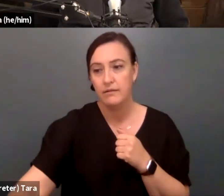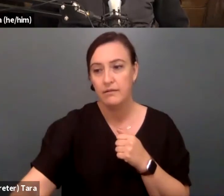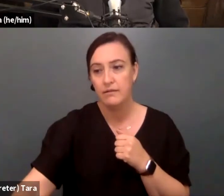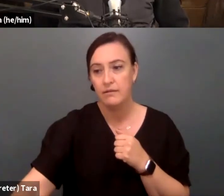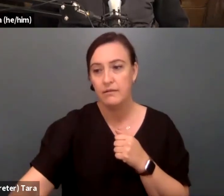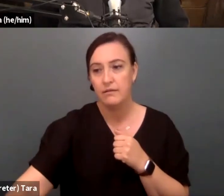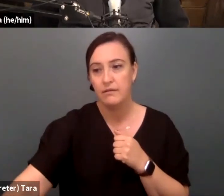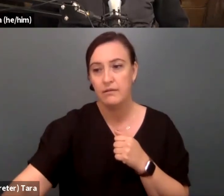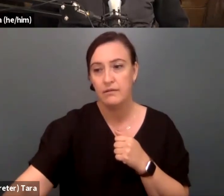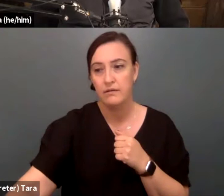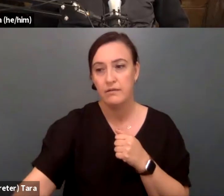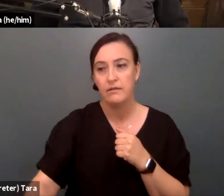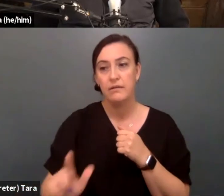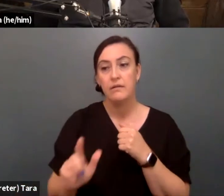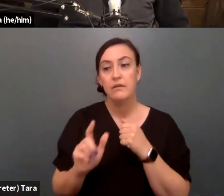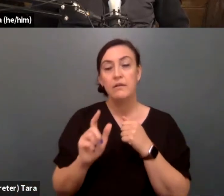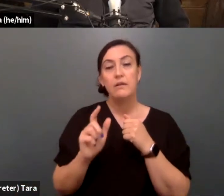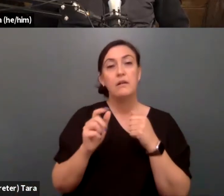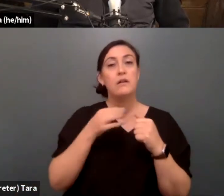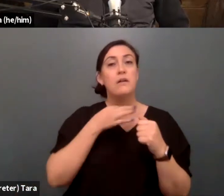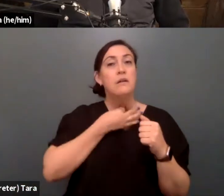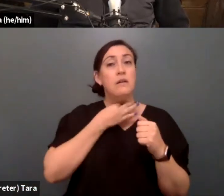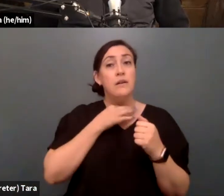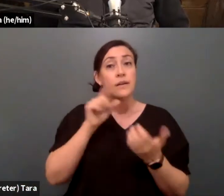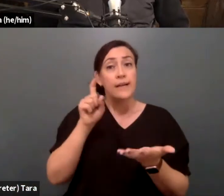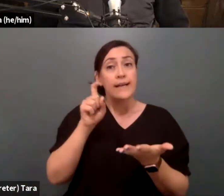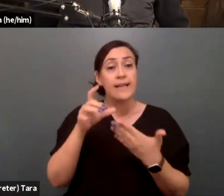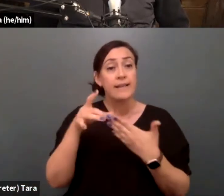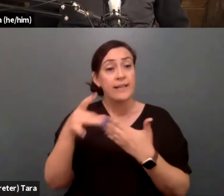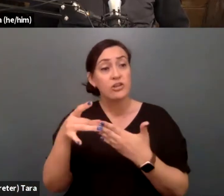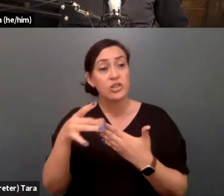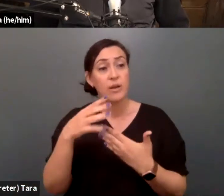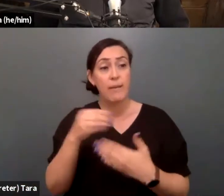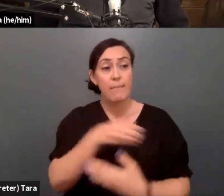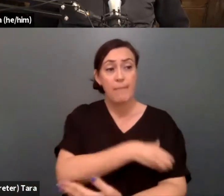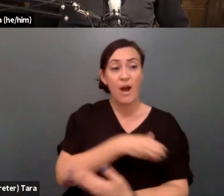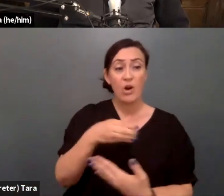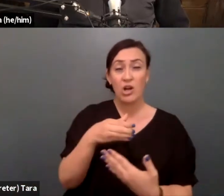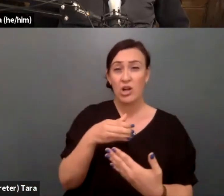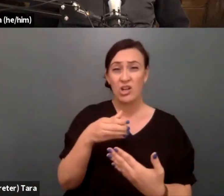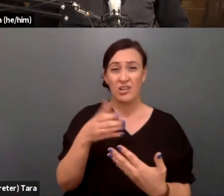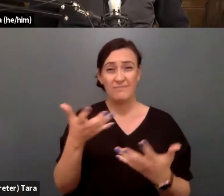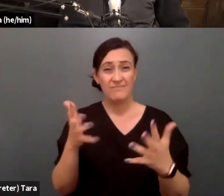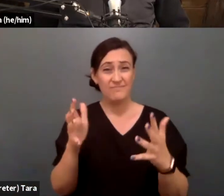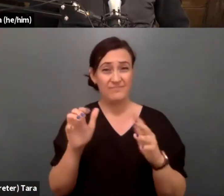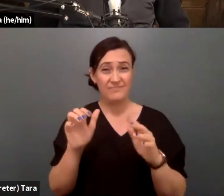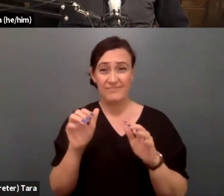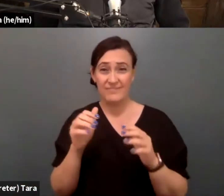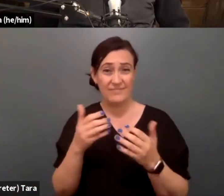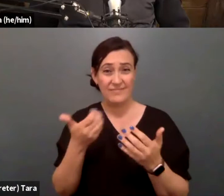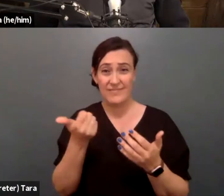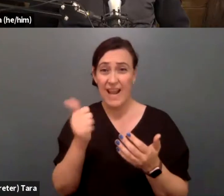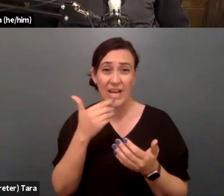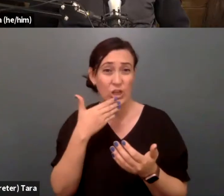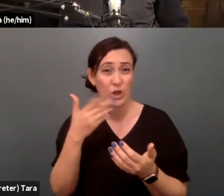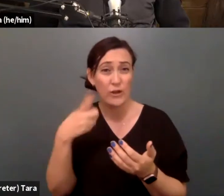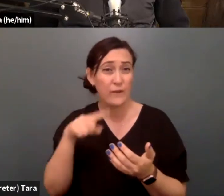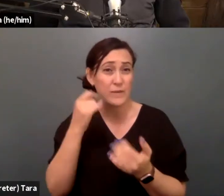if leadership and power are even compatible ideas in the nonprofit model.